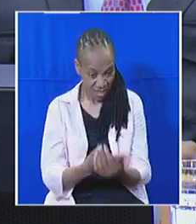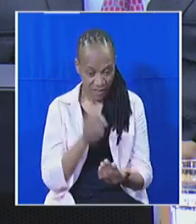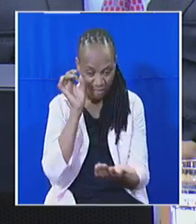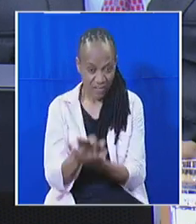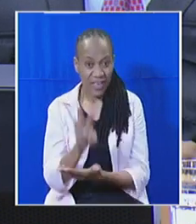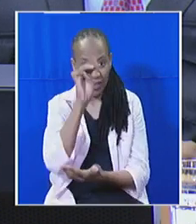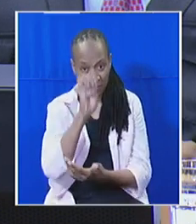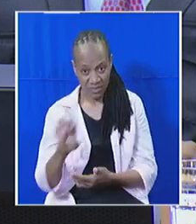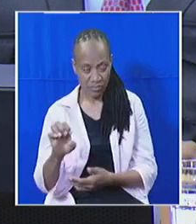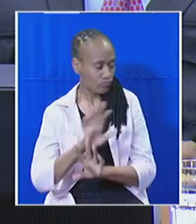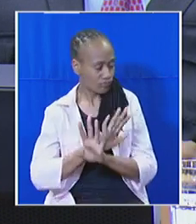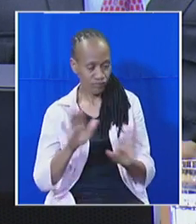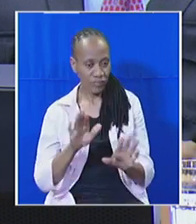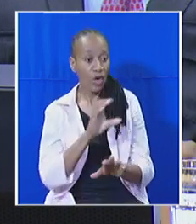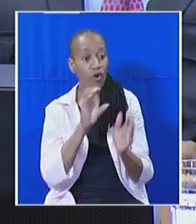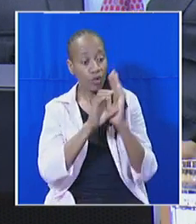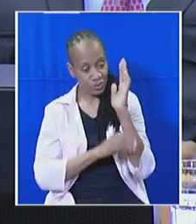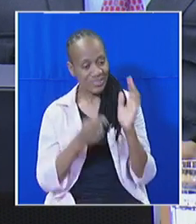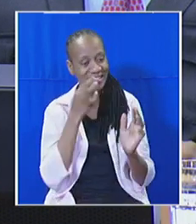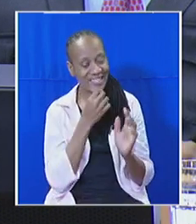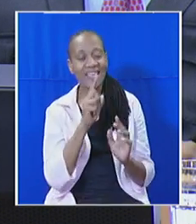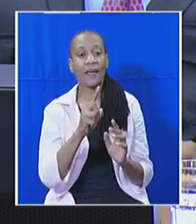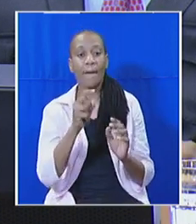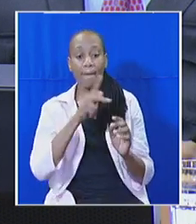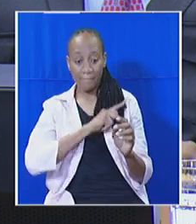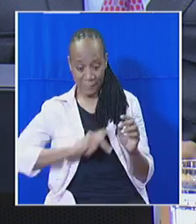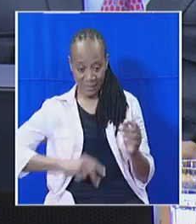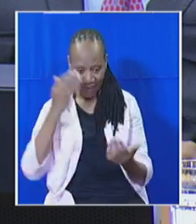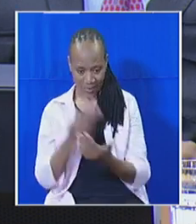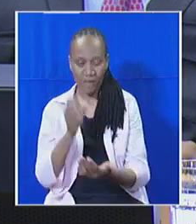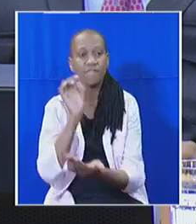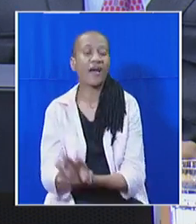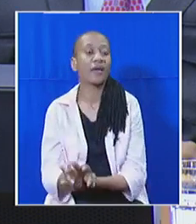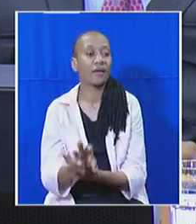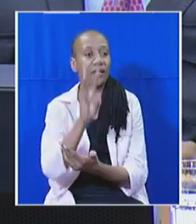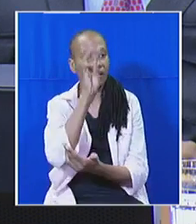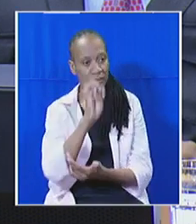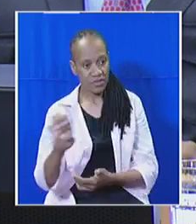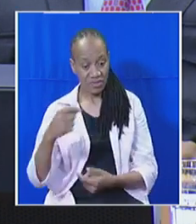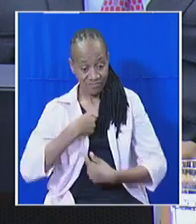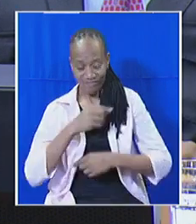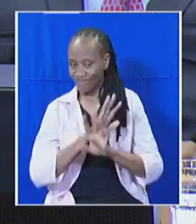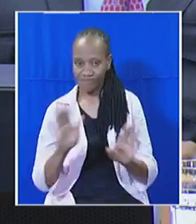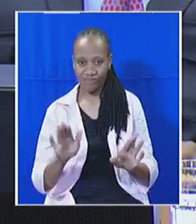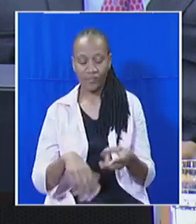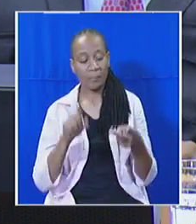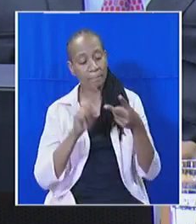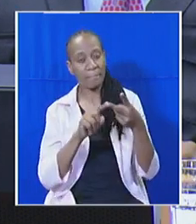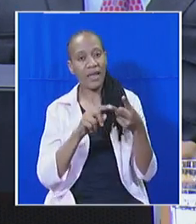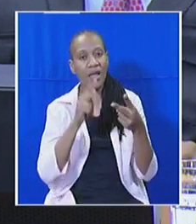of the constitution, is done by premiers. That's what I said. I was not washing my hands off. On the issue of audits, we are